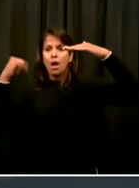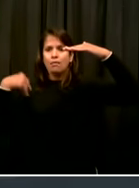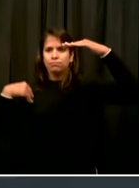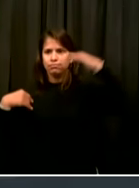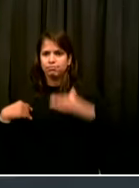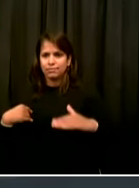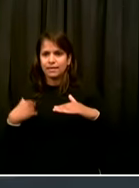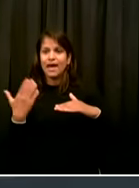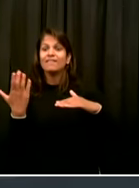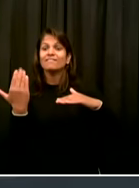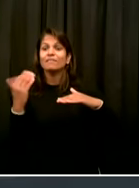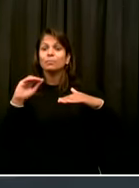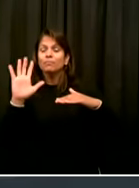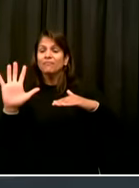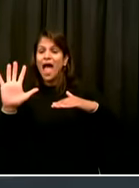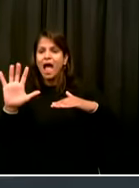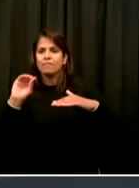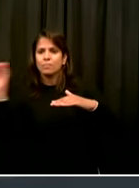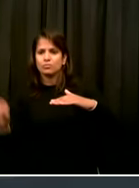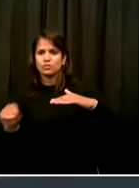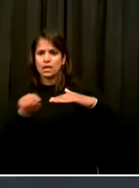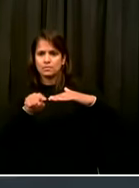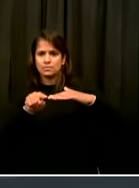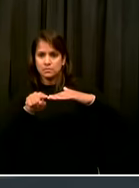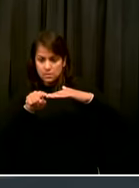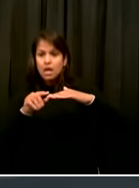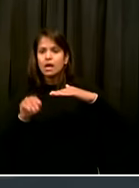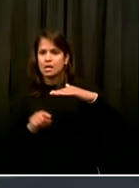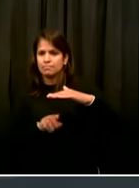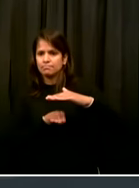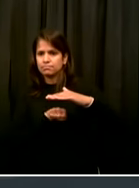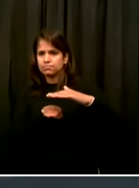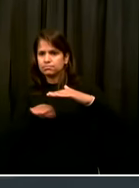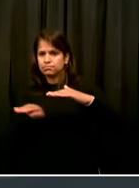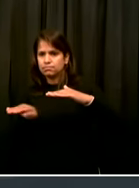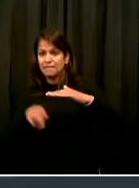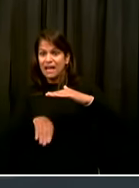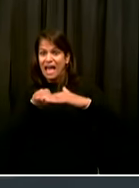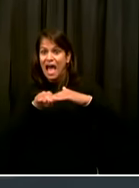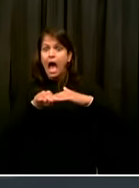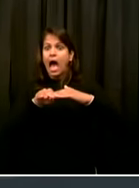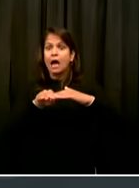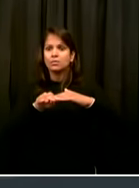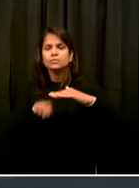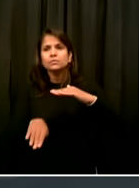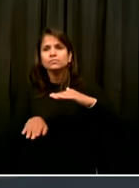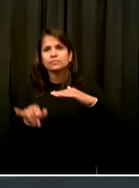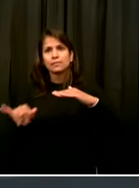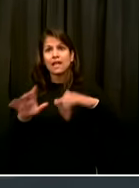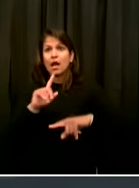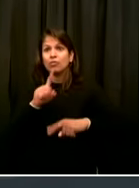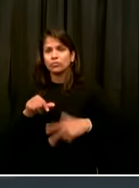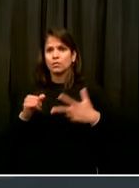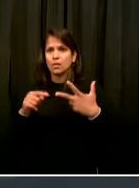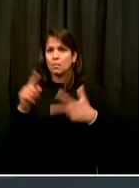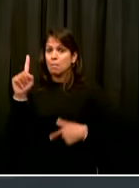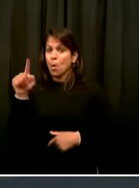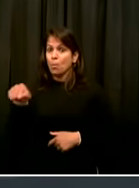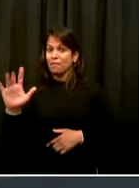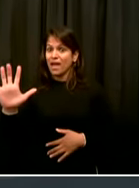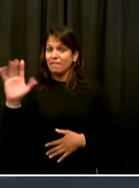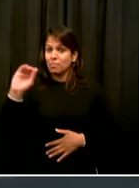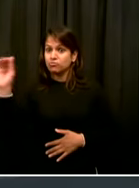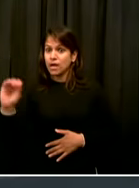1.56%. So these new indicators, I think, will give us a really good clear picture. And today that picture is a very positive one, thanks to all of